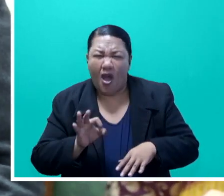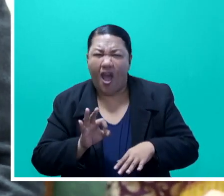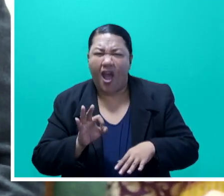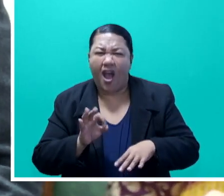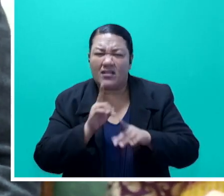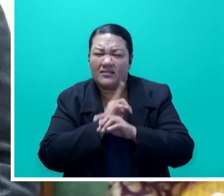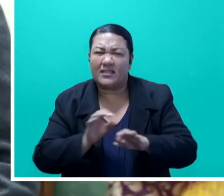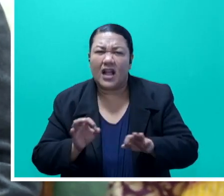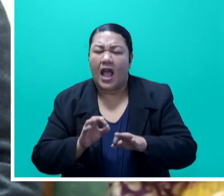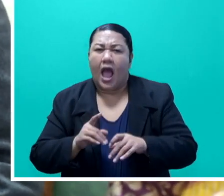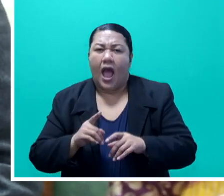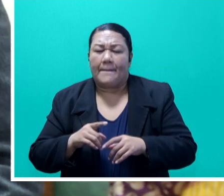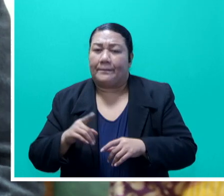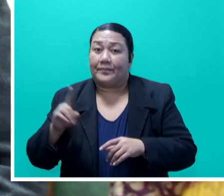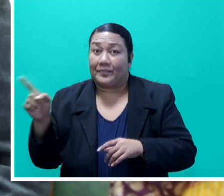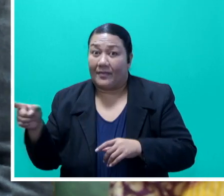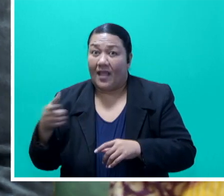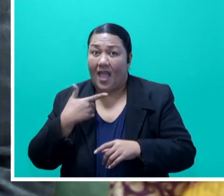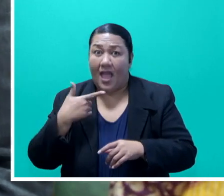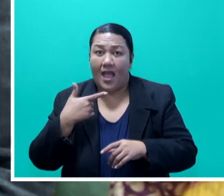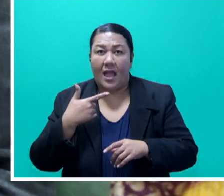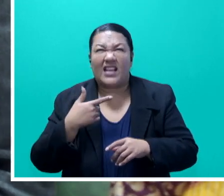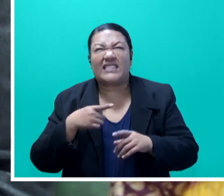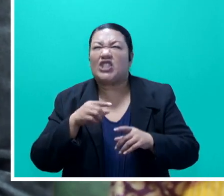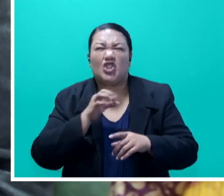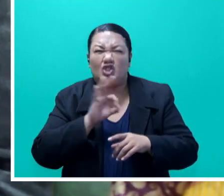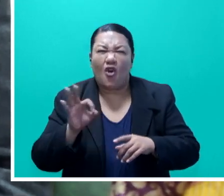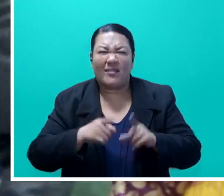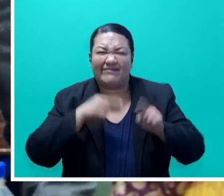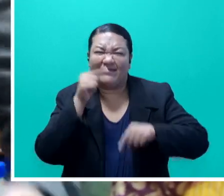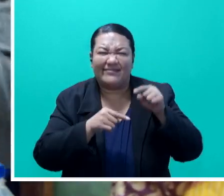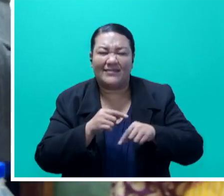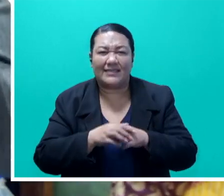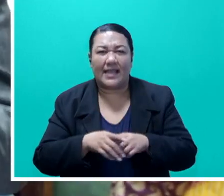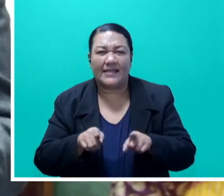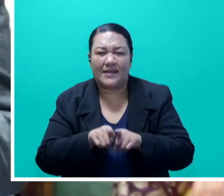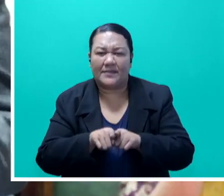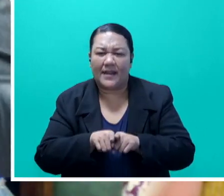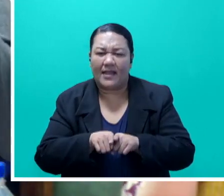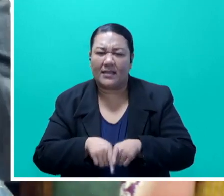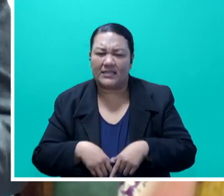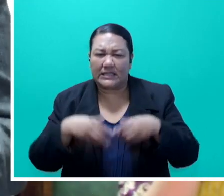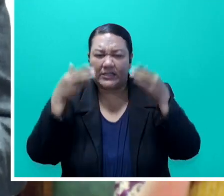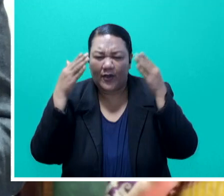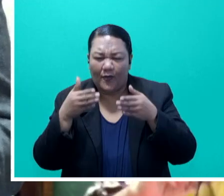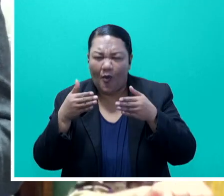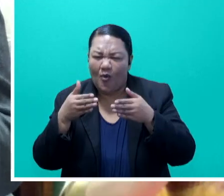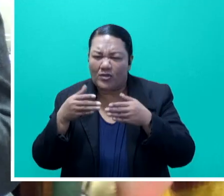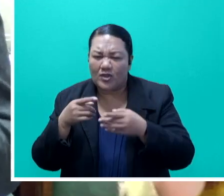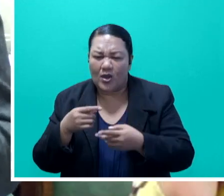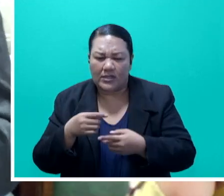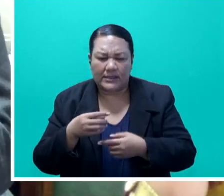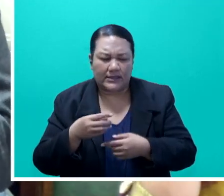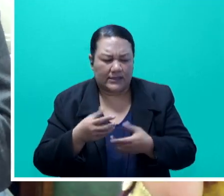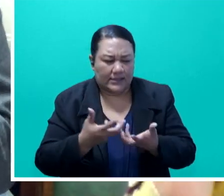Gerengere Tambua's comments are very what I call siloistic, apart from being pedestrian. It's very siloistic. Why wasn't this done? So,